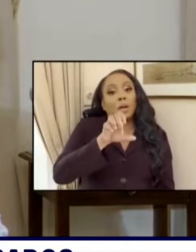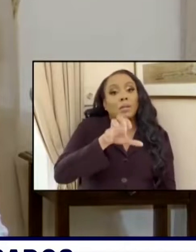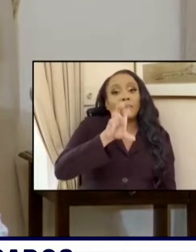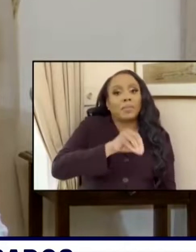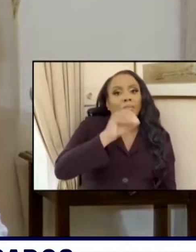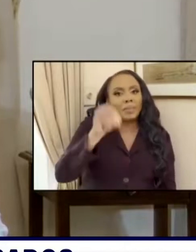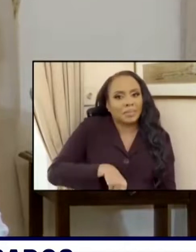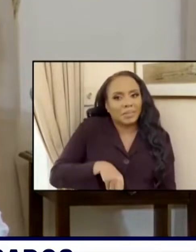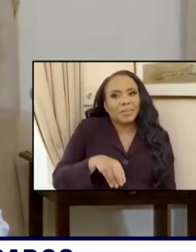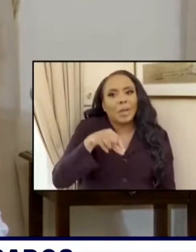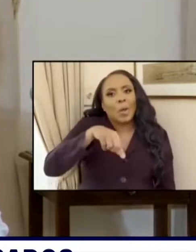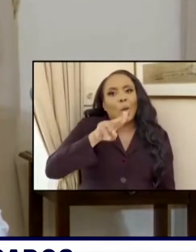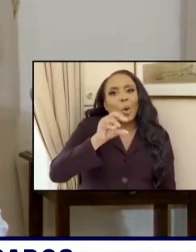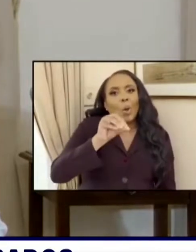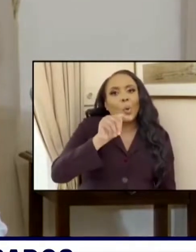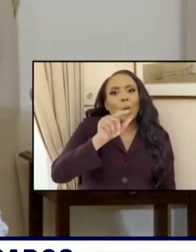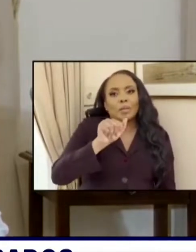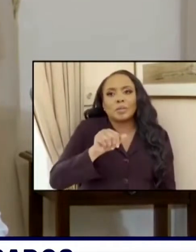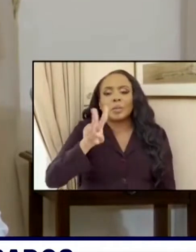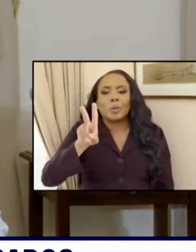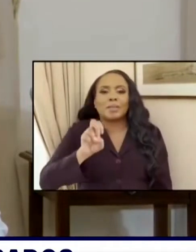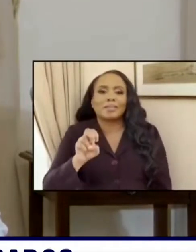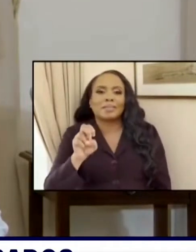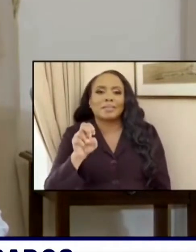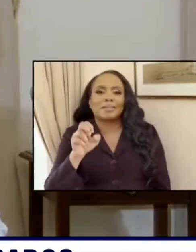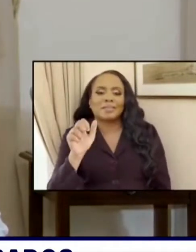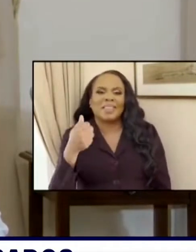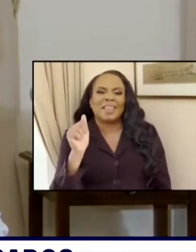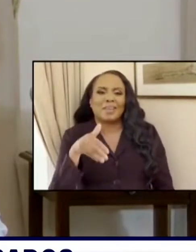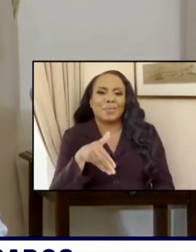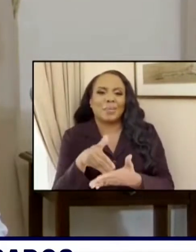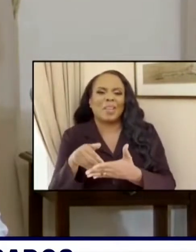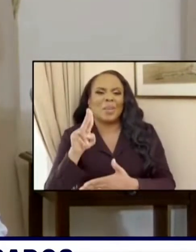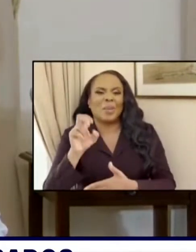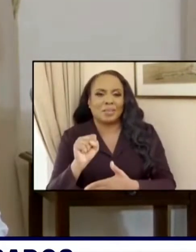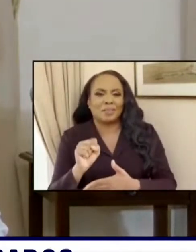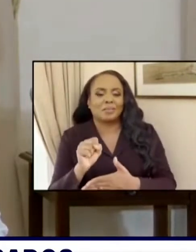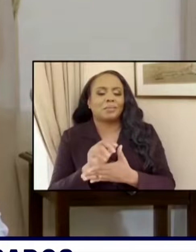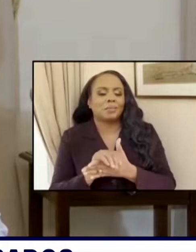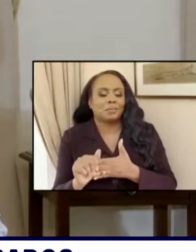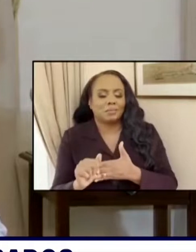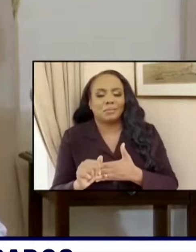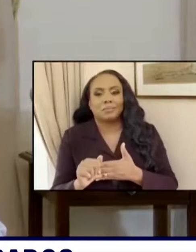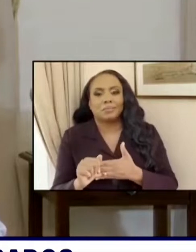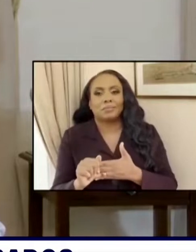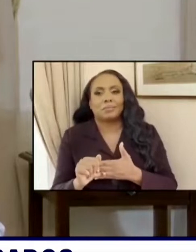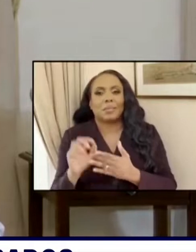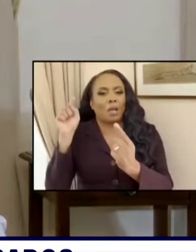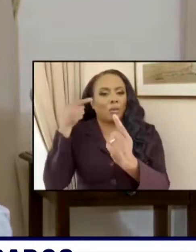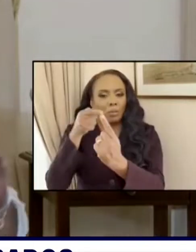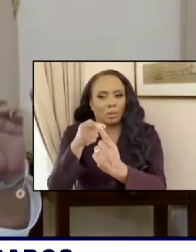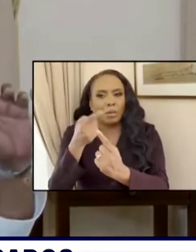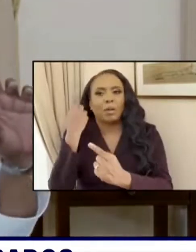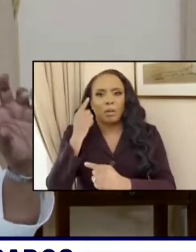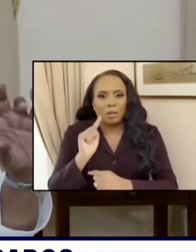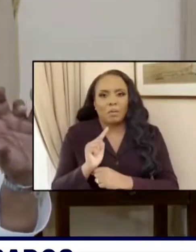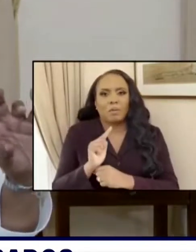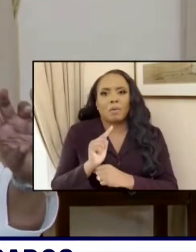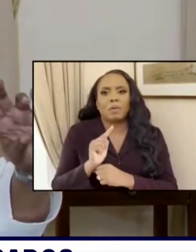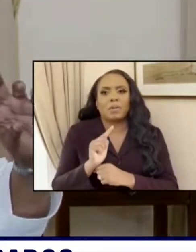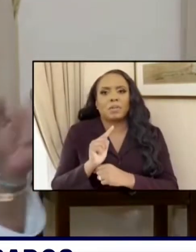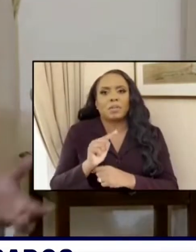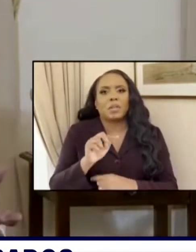150% of quota, 210 million US is the target that we are looking for with respect to the Resilience and Sustainability